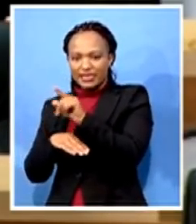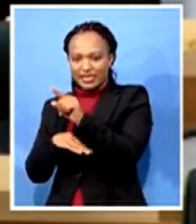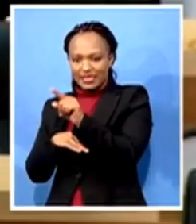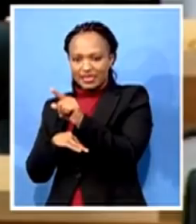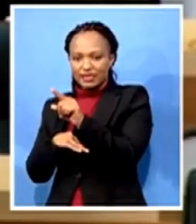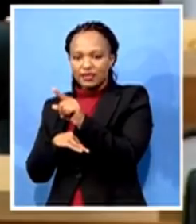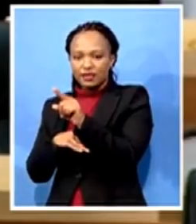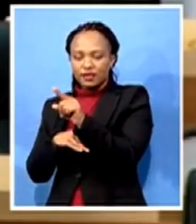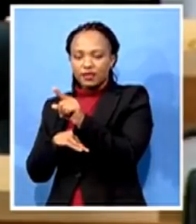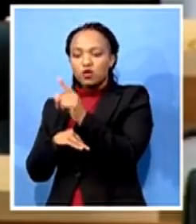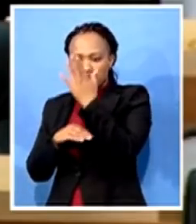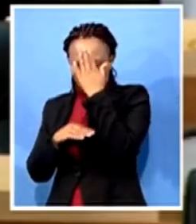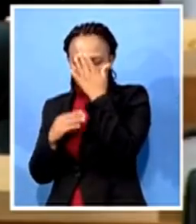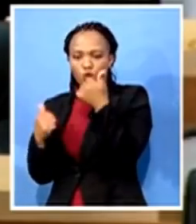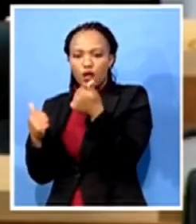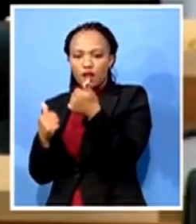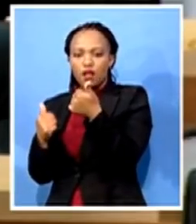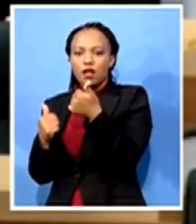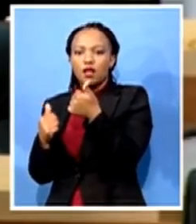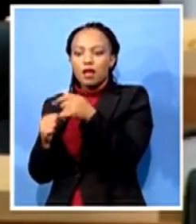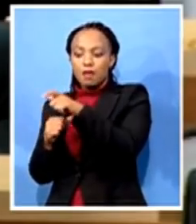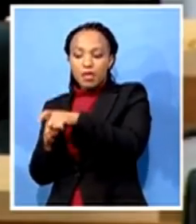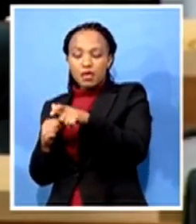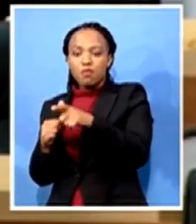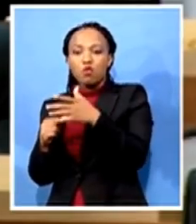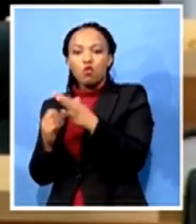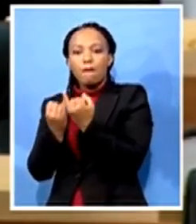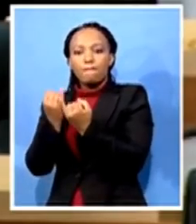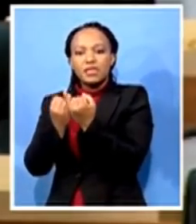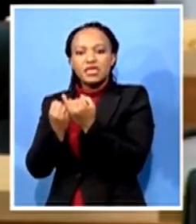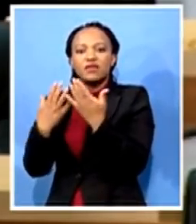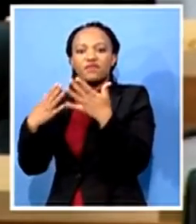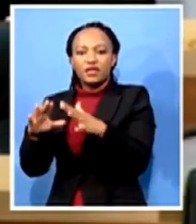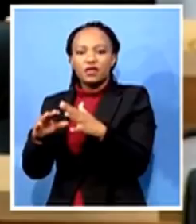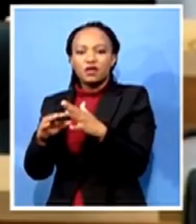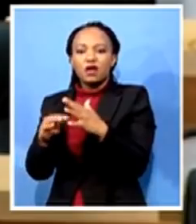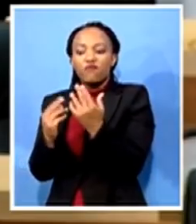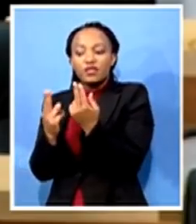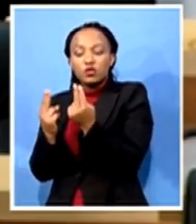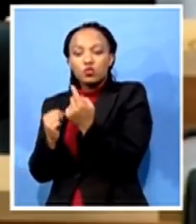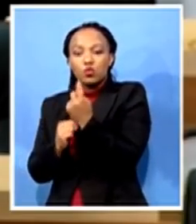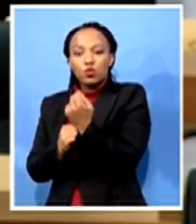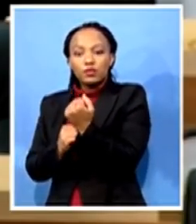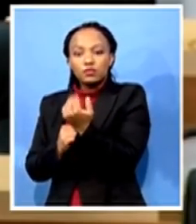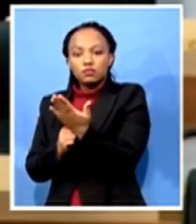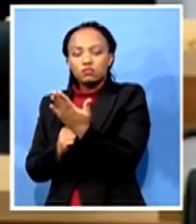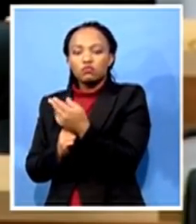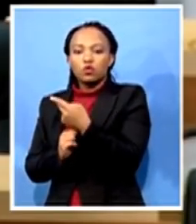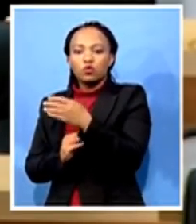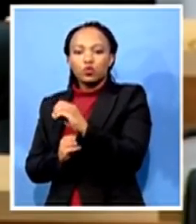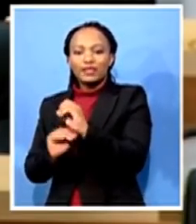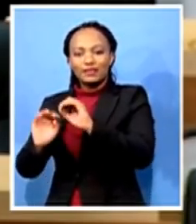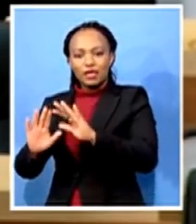parties who had bid in the new tender process in 2010. So these were new entrants onto the